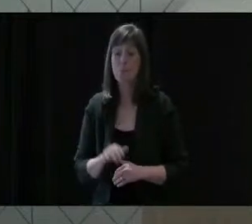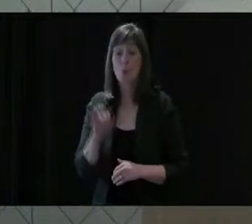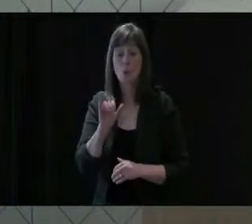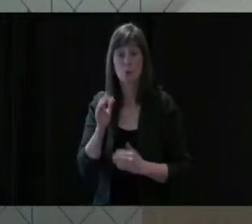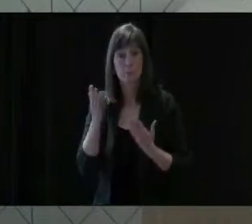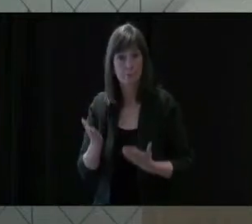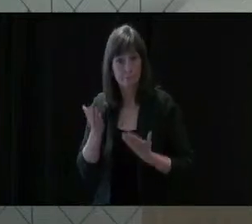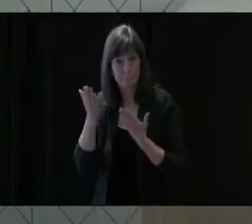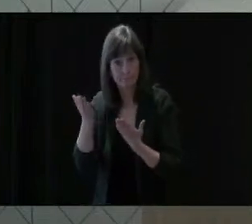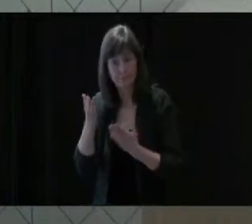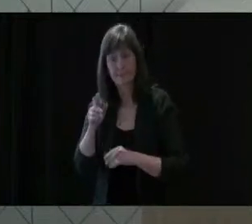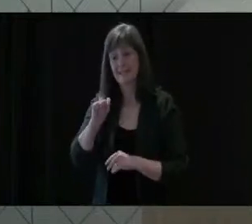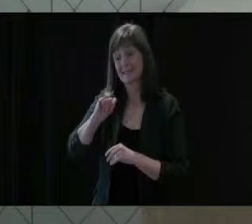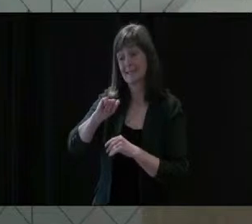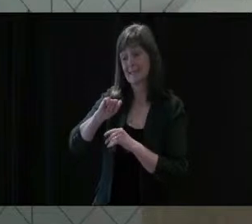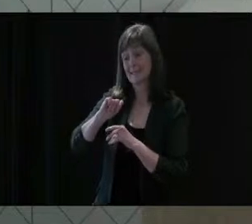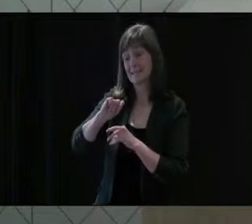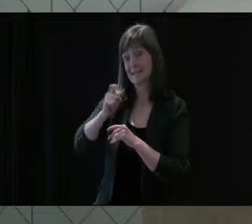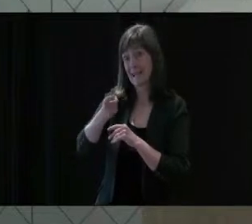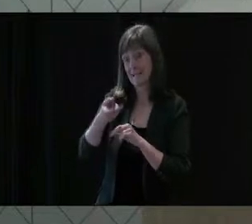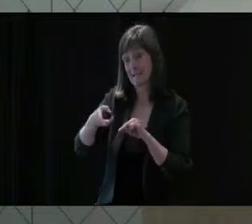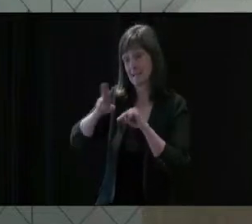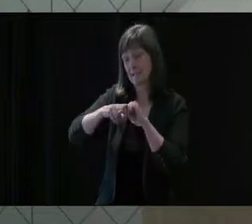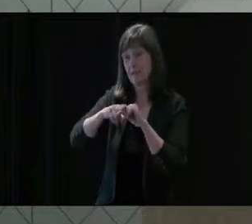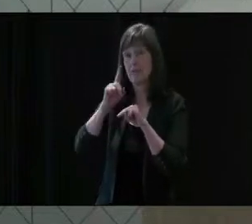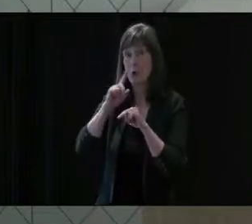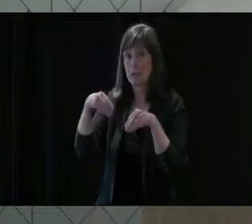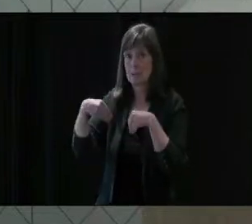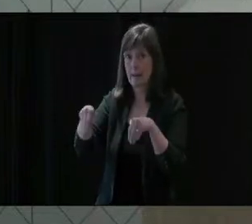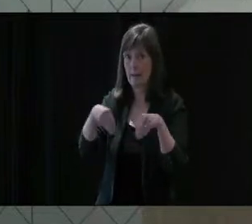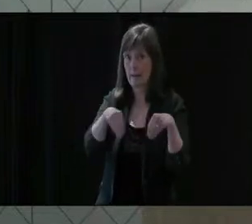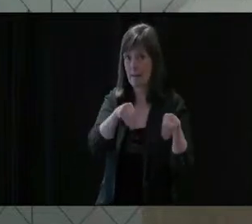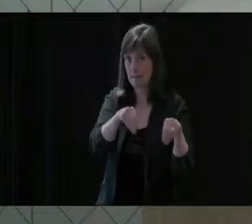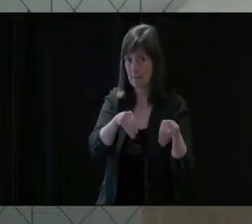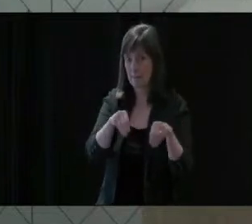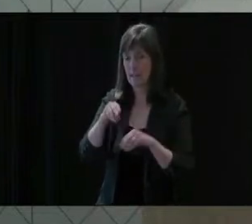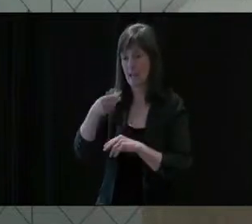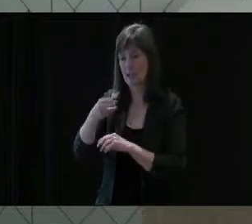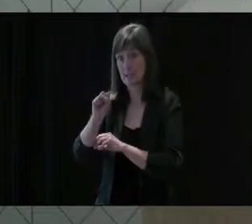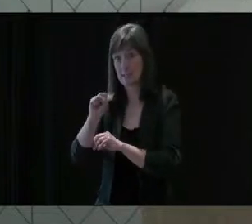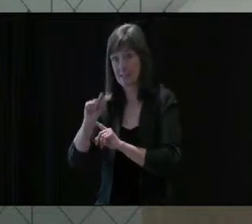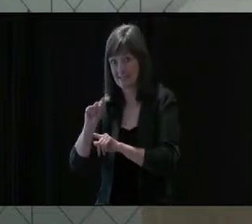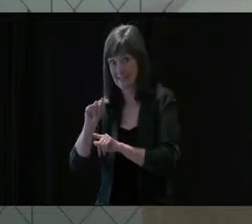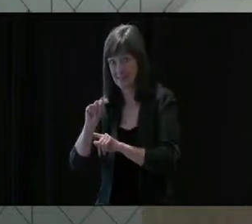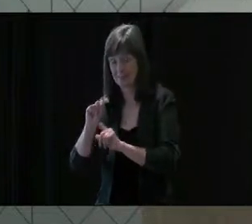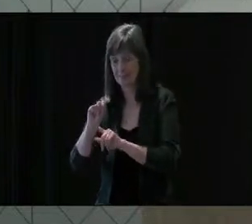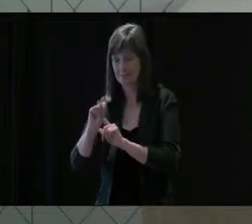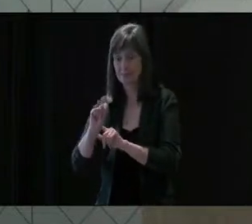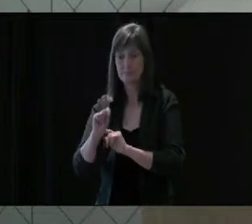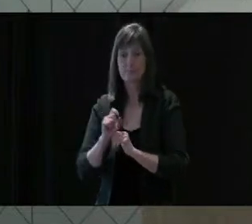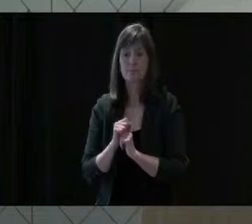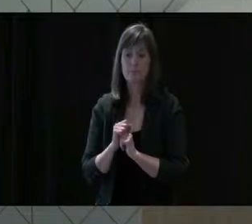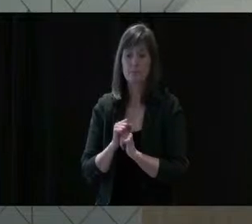in the sales tax. This is the tax that probably does,